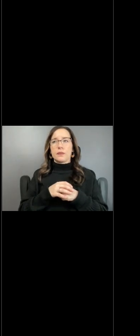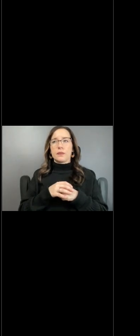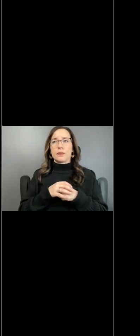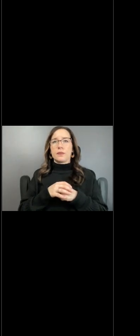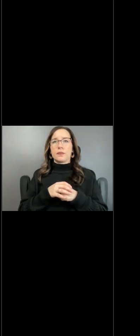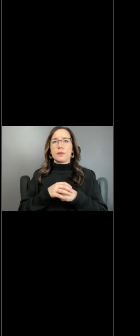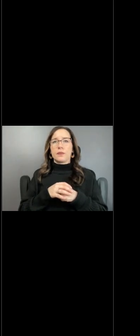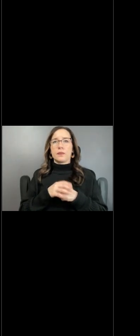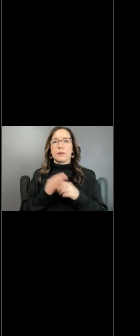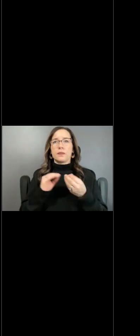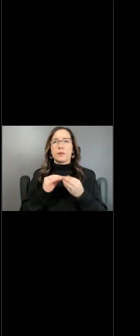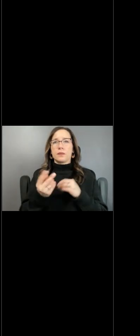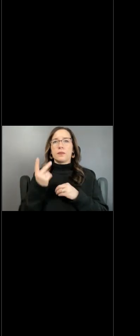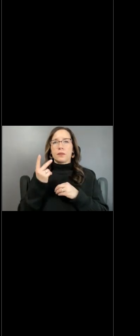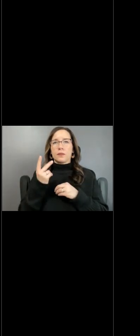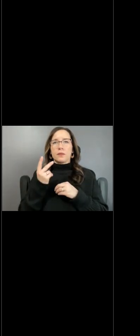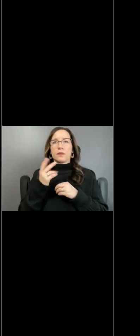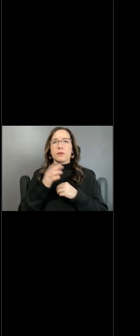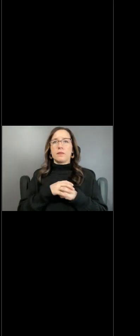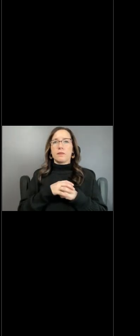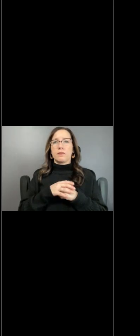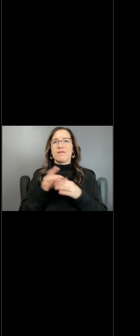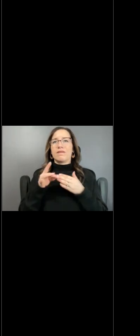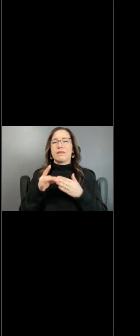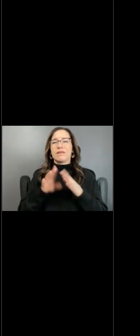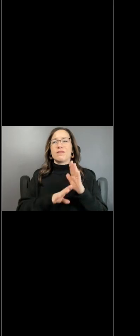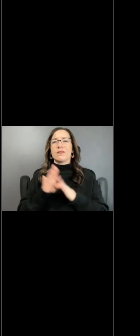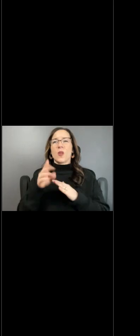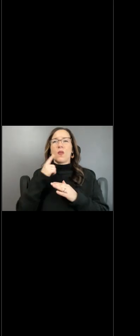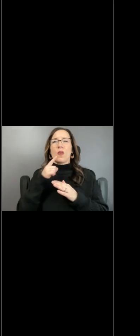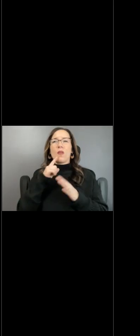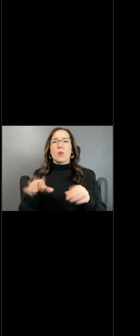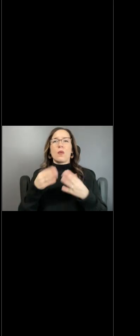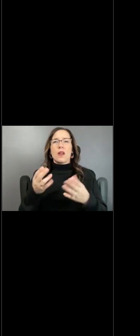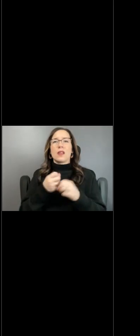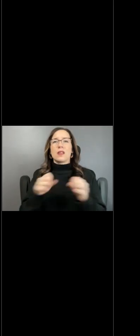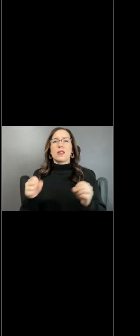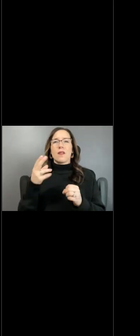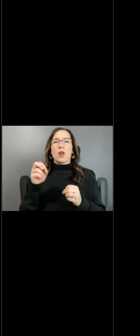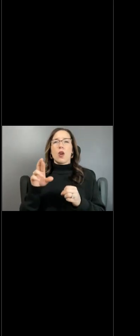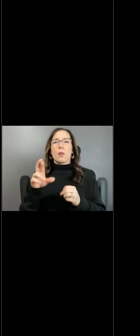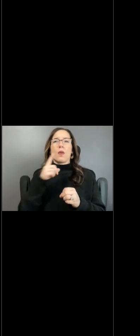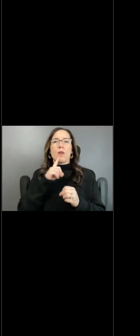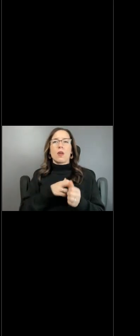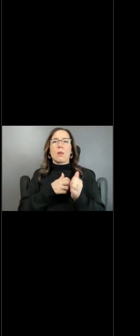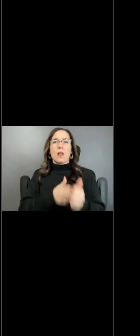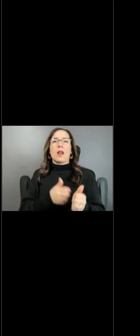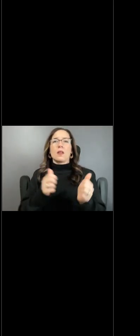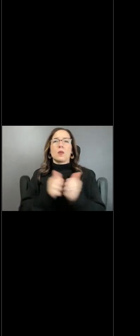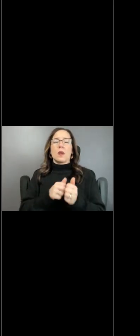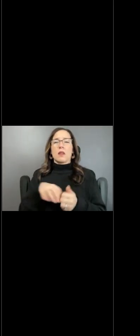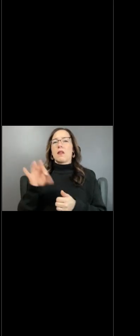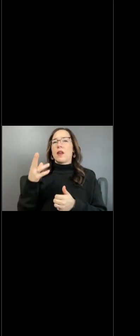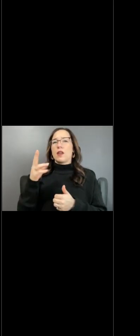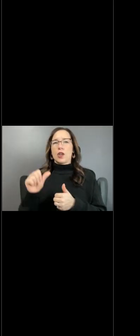Knowledge check 2, the guidelines were developed to provide a safe harbor for compliance with, and that would be the first